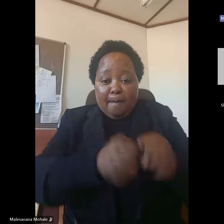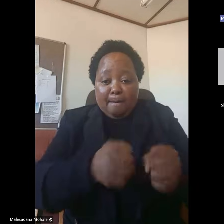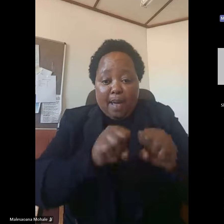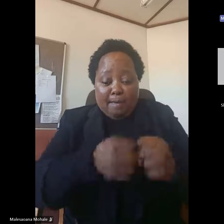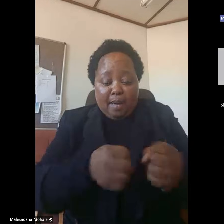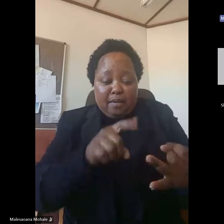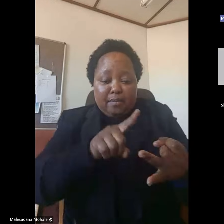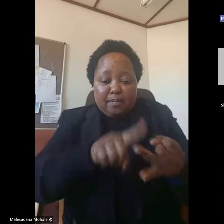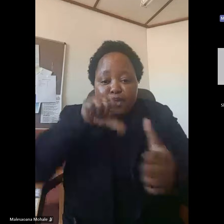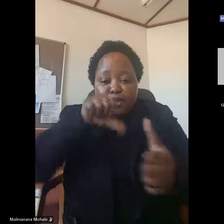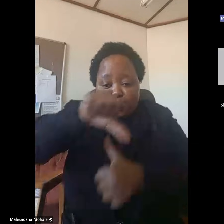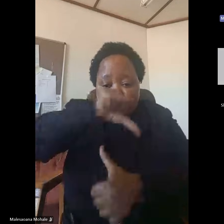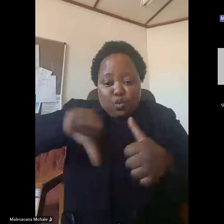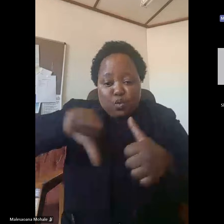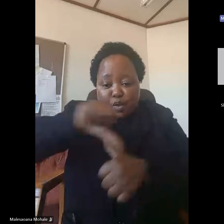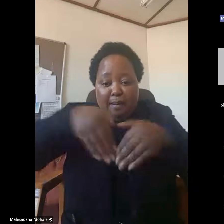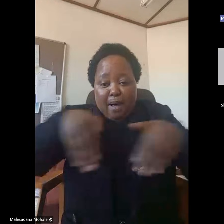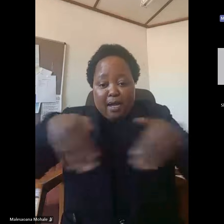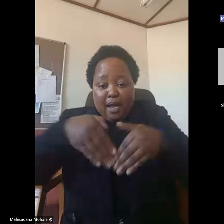address